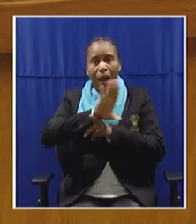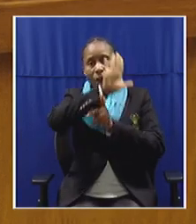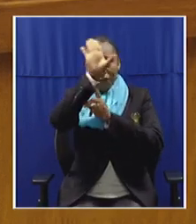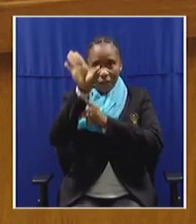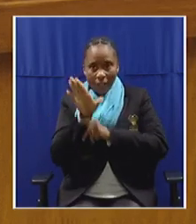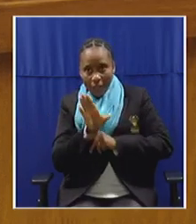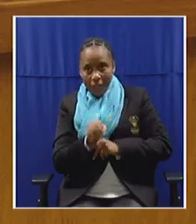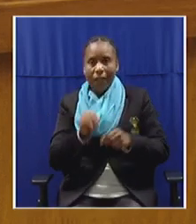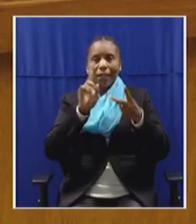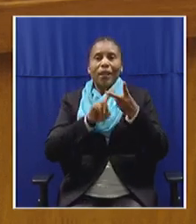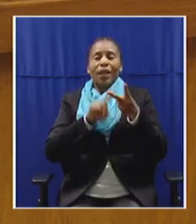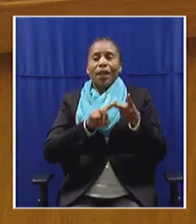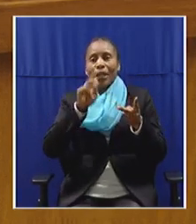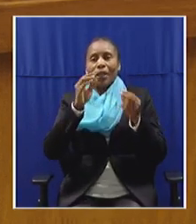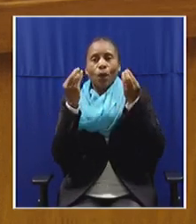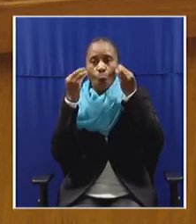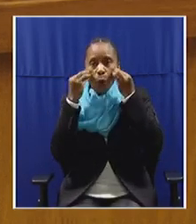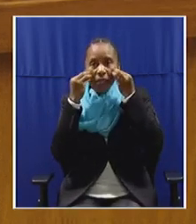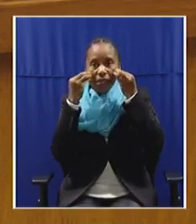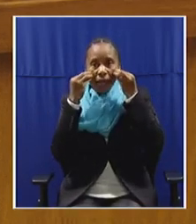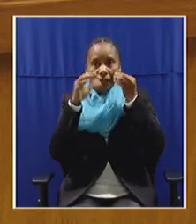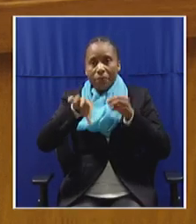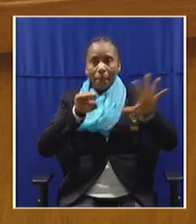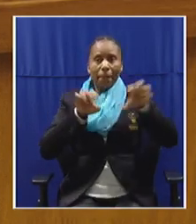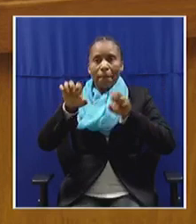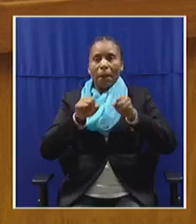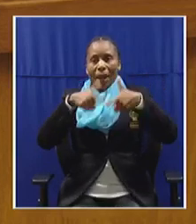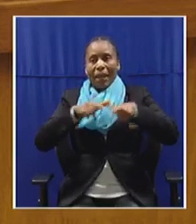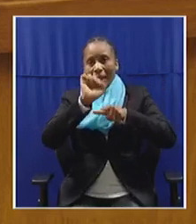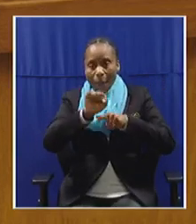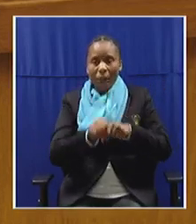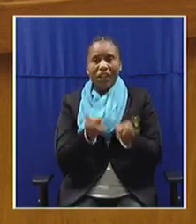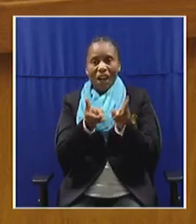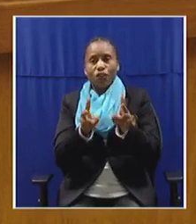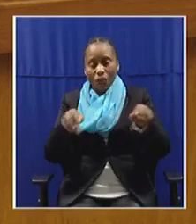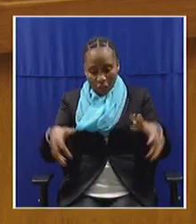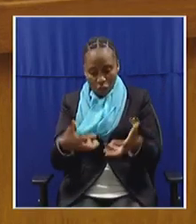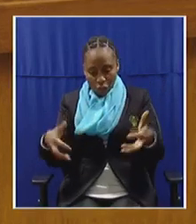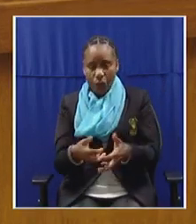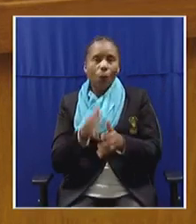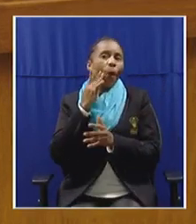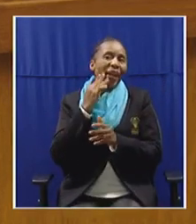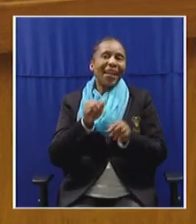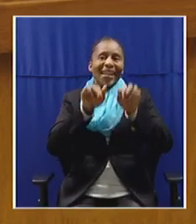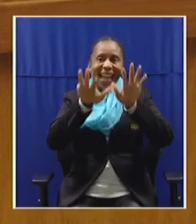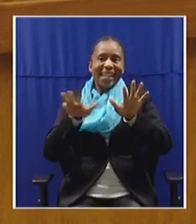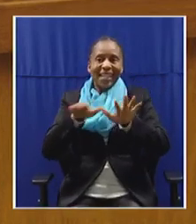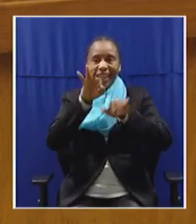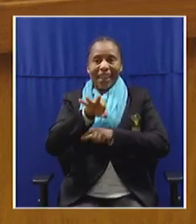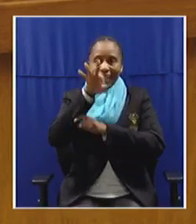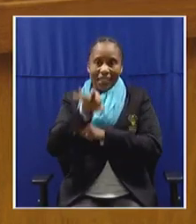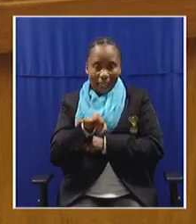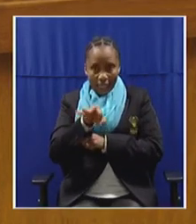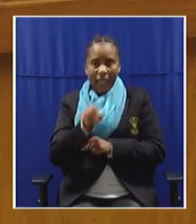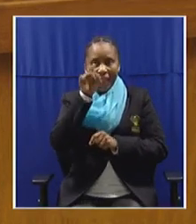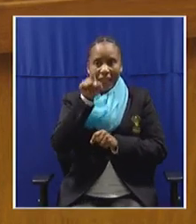forcibly dispossessed of the land and its natural resources. In 1913, this violent and